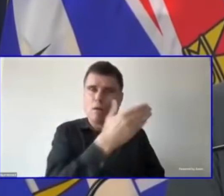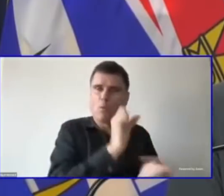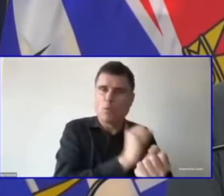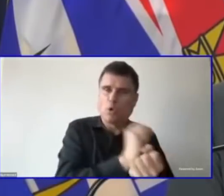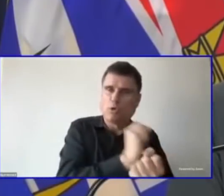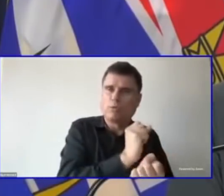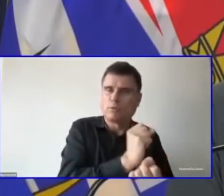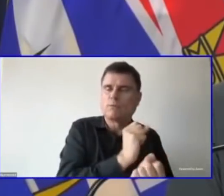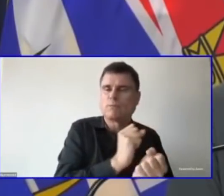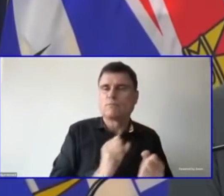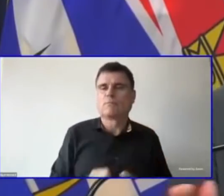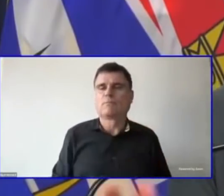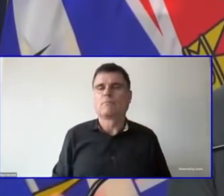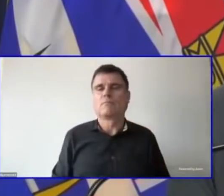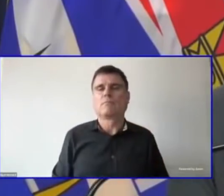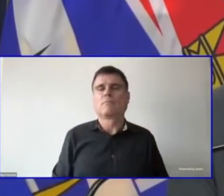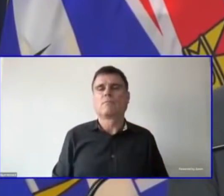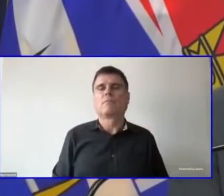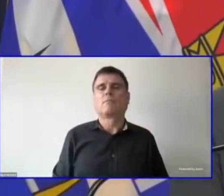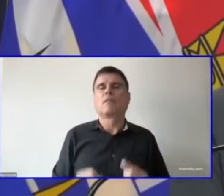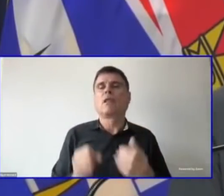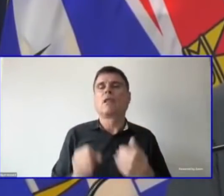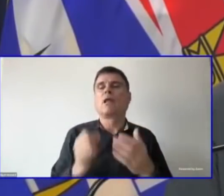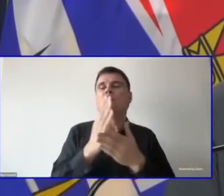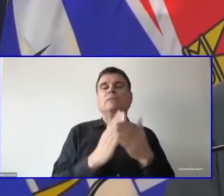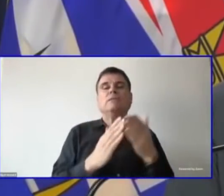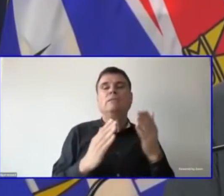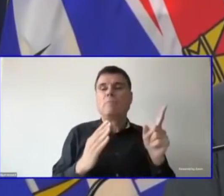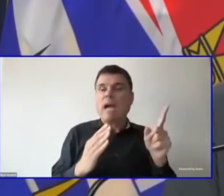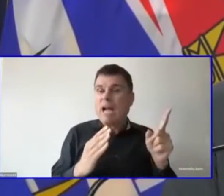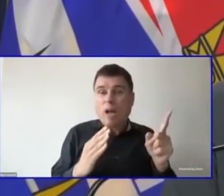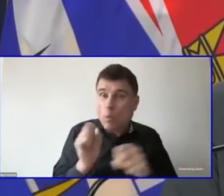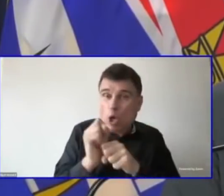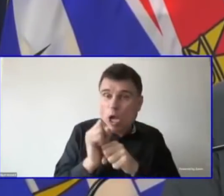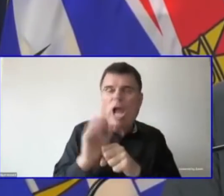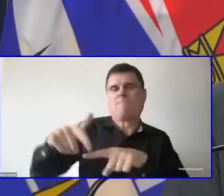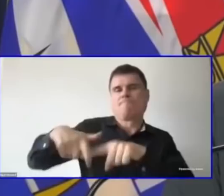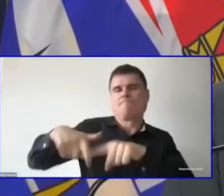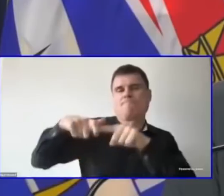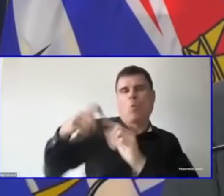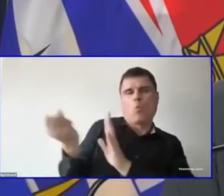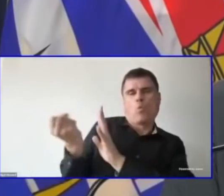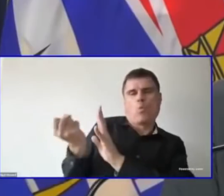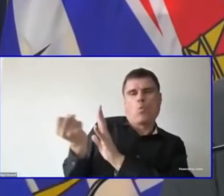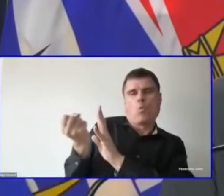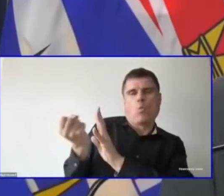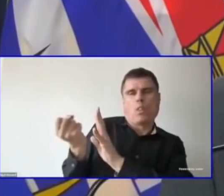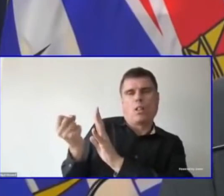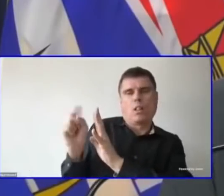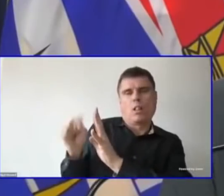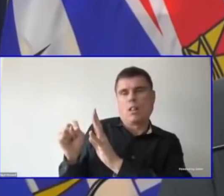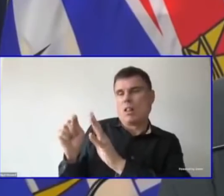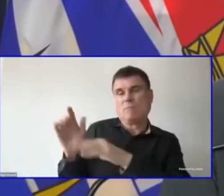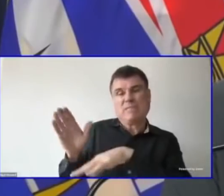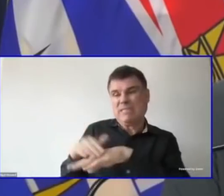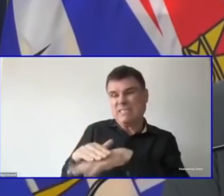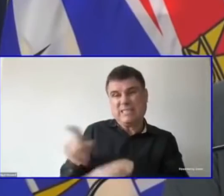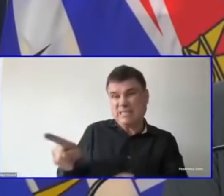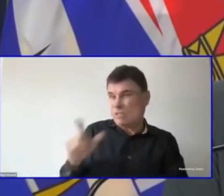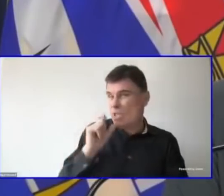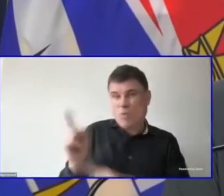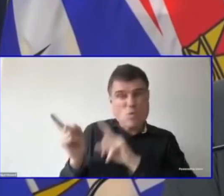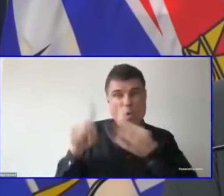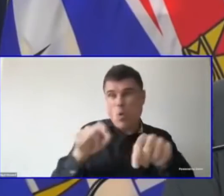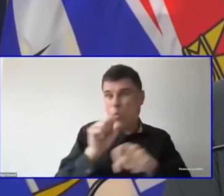essential services or there's a pause over this period of time, then the best advice right now is if you don't need to go into